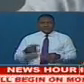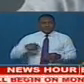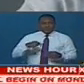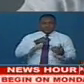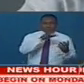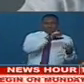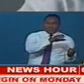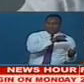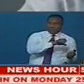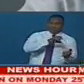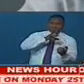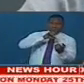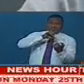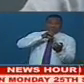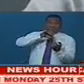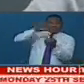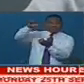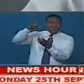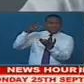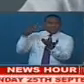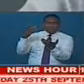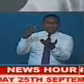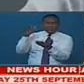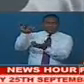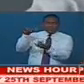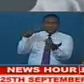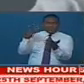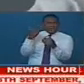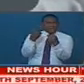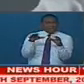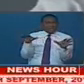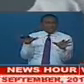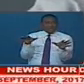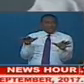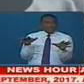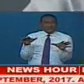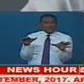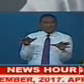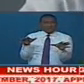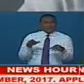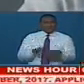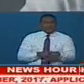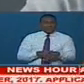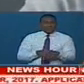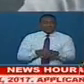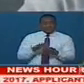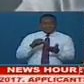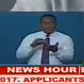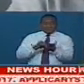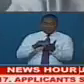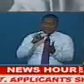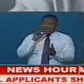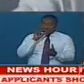goods out in a raw form and virtually get nothing out of it. If you consider the fact that the chocolate